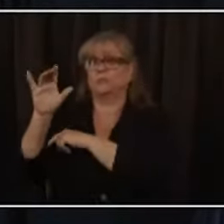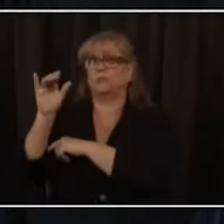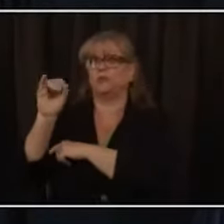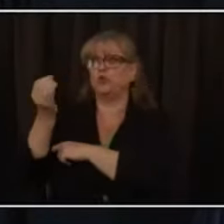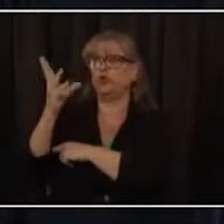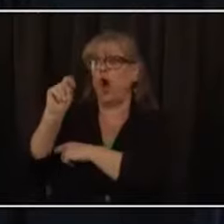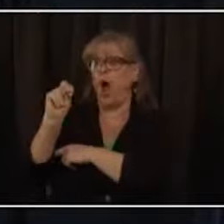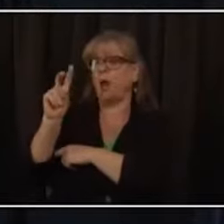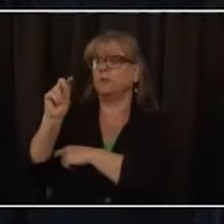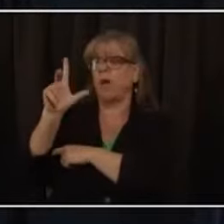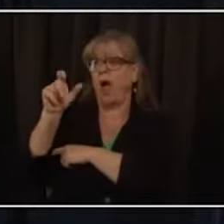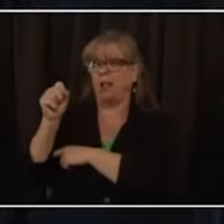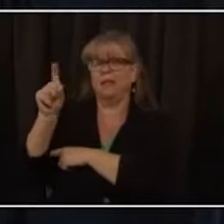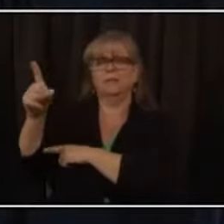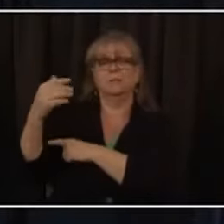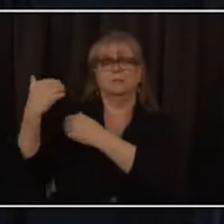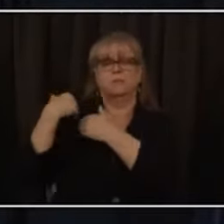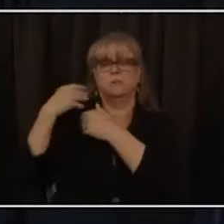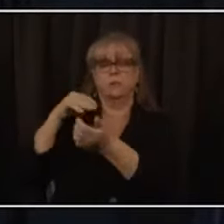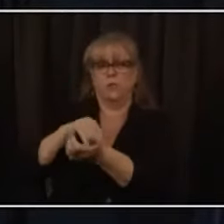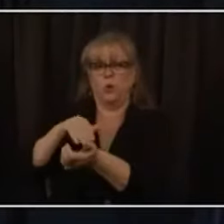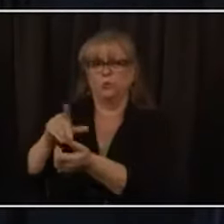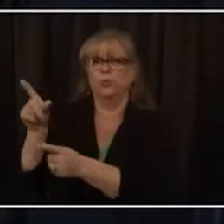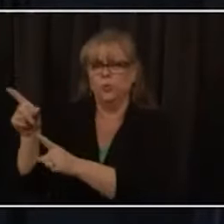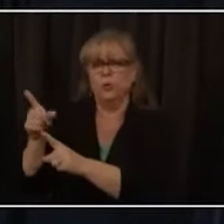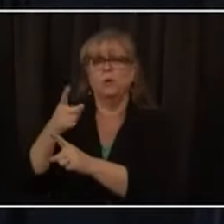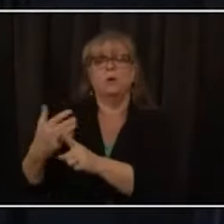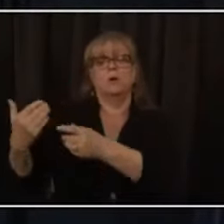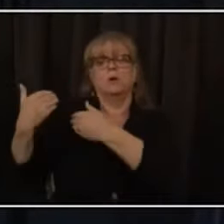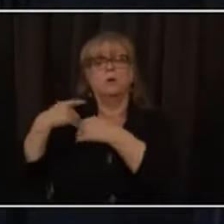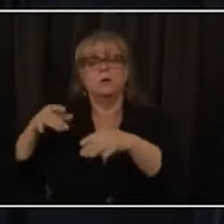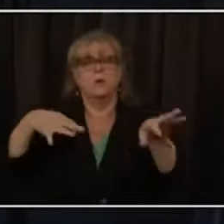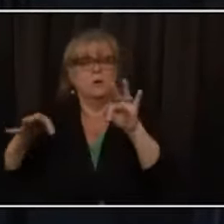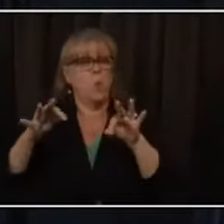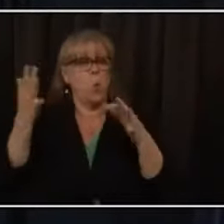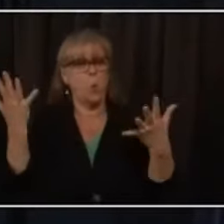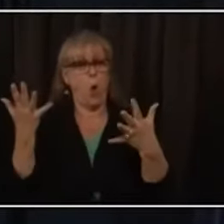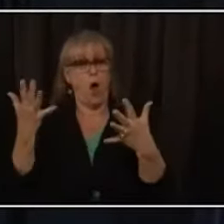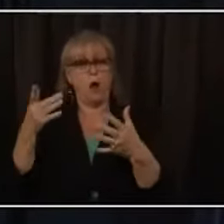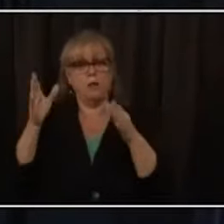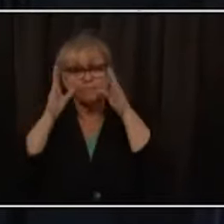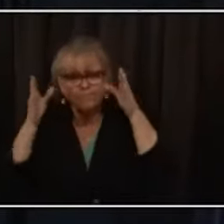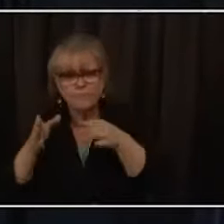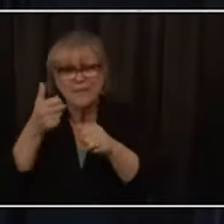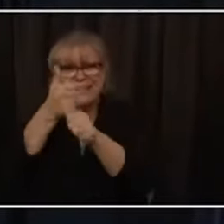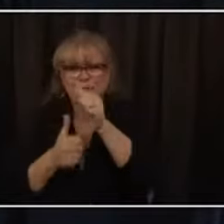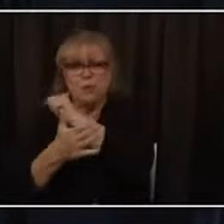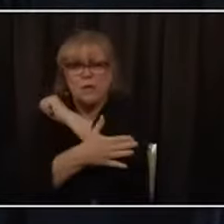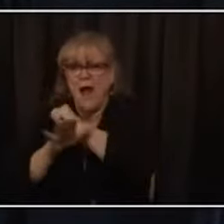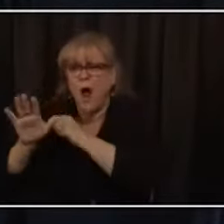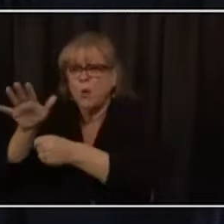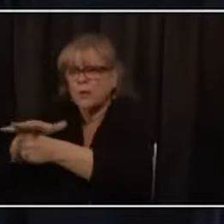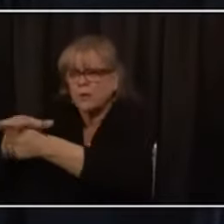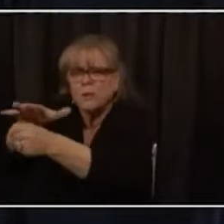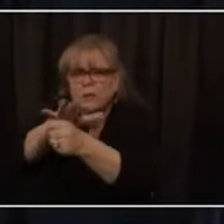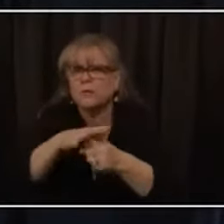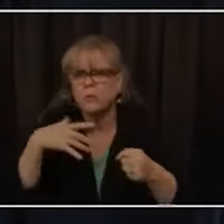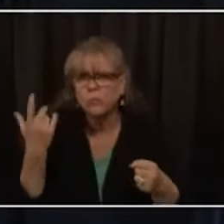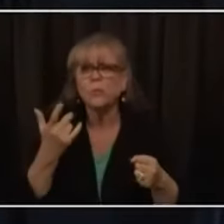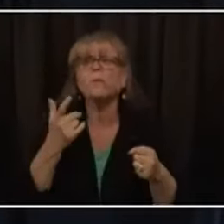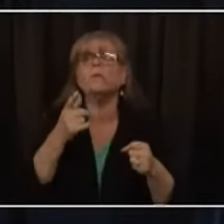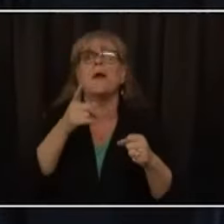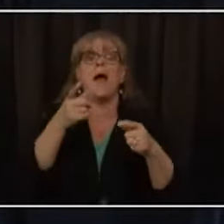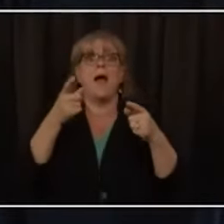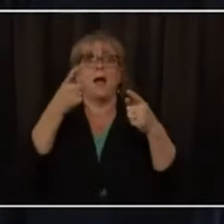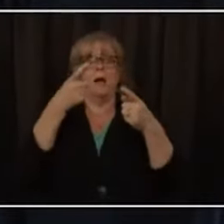important and we fully support regional coordination and how that can and should look after April 16th.